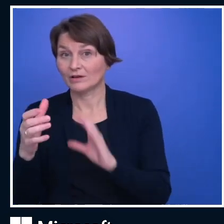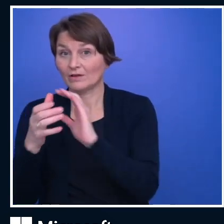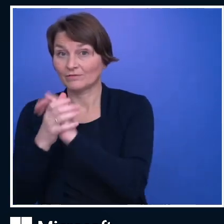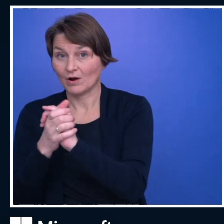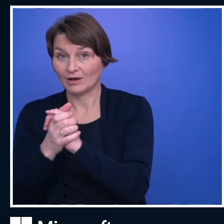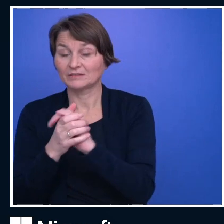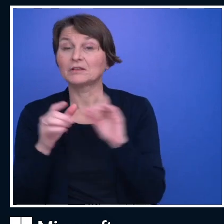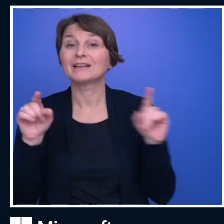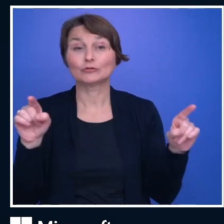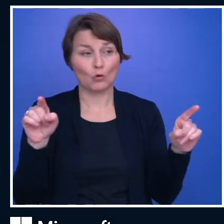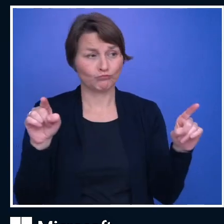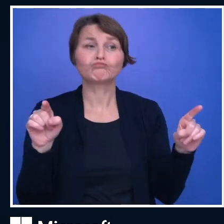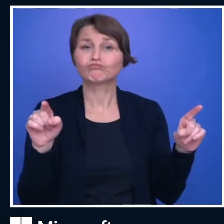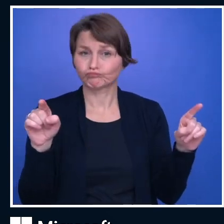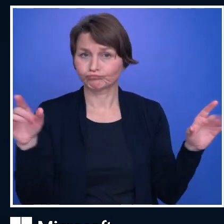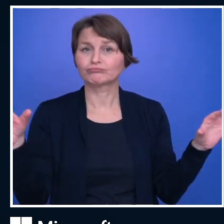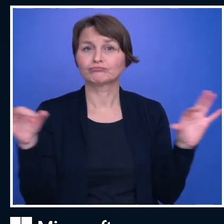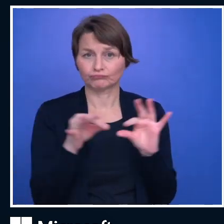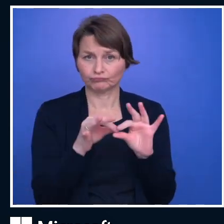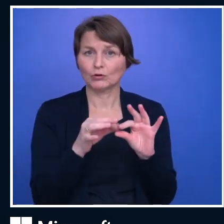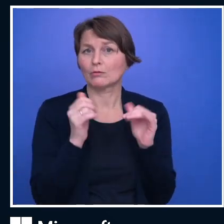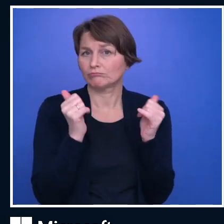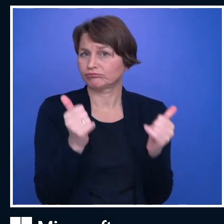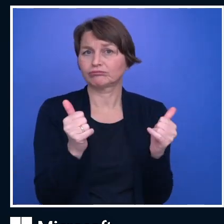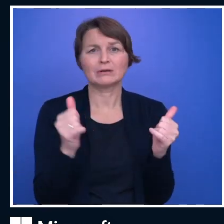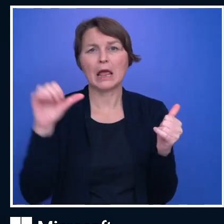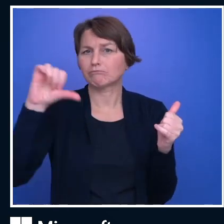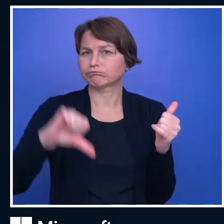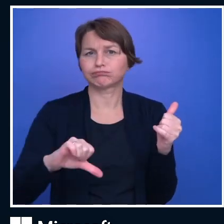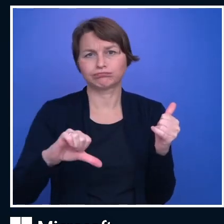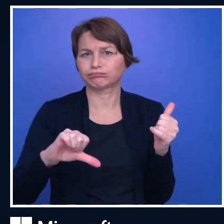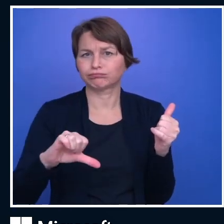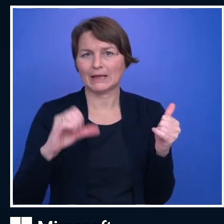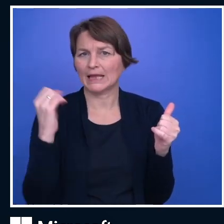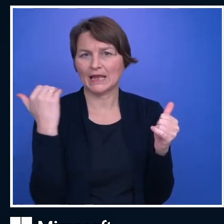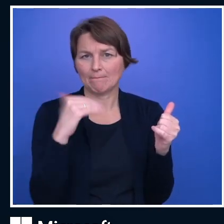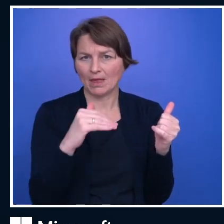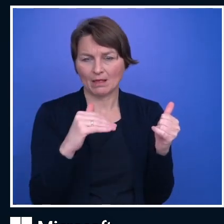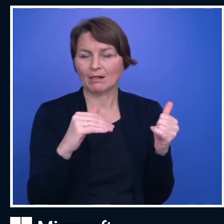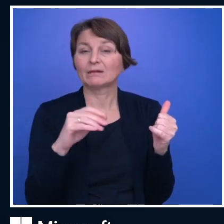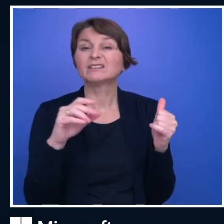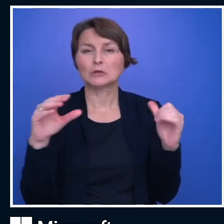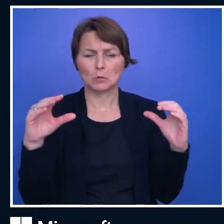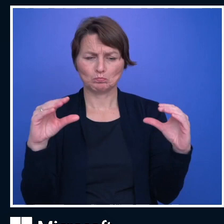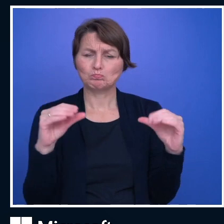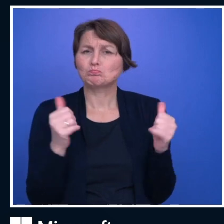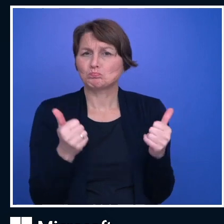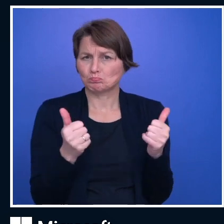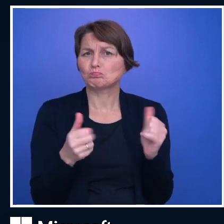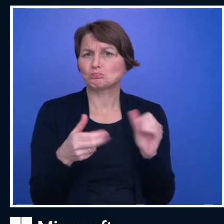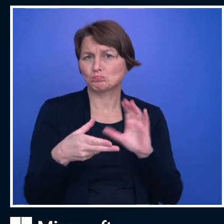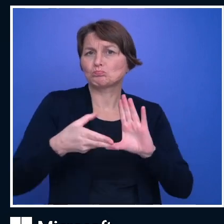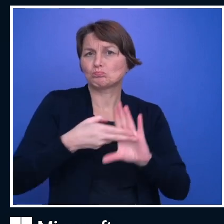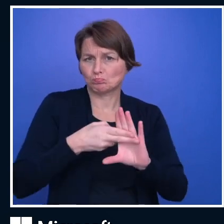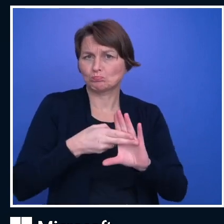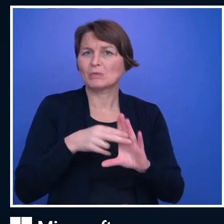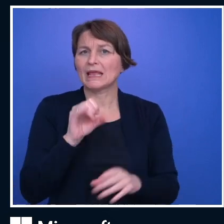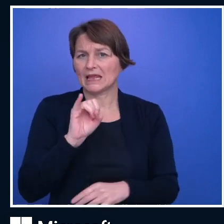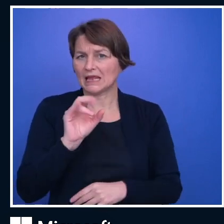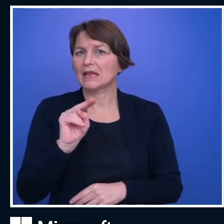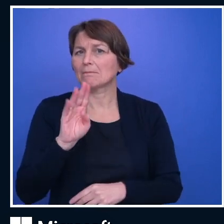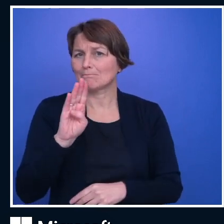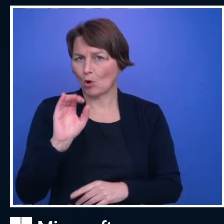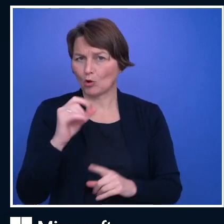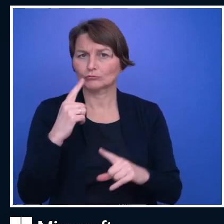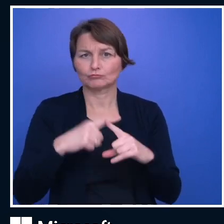right? So automatically the probability there would be higher. So when you multiply these probabilities, now this is done for every word, say it's done for every single word in your